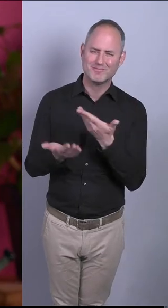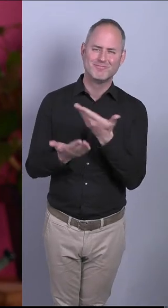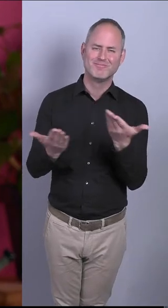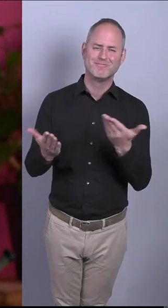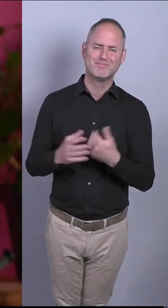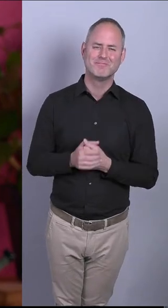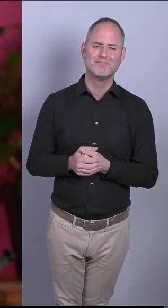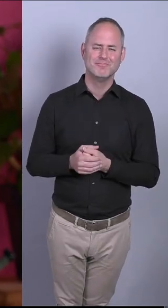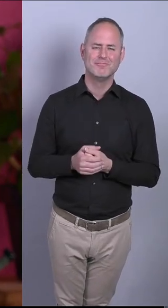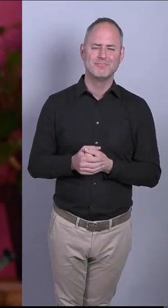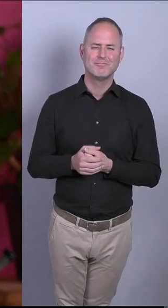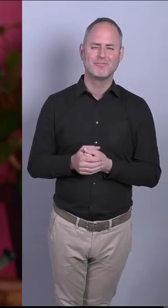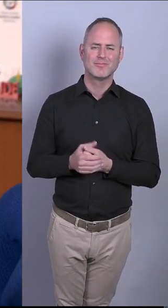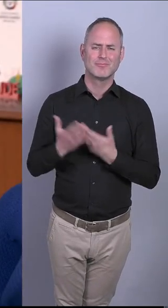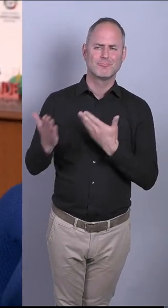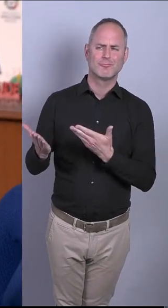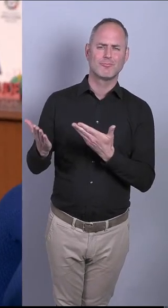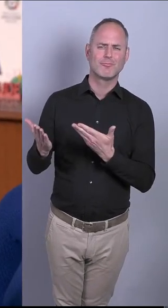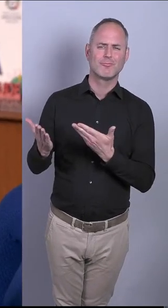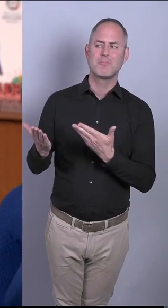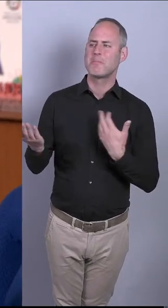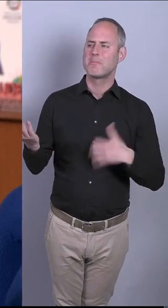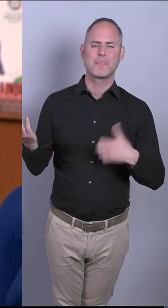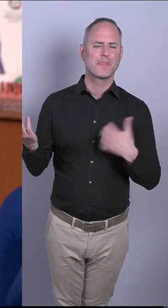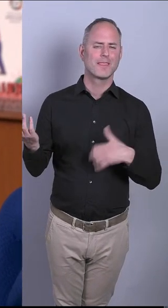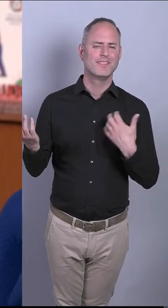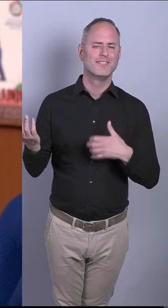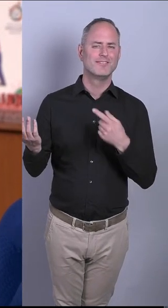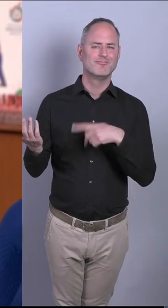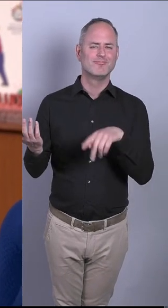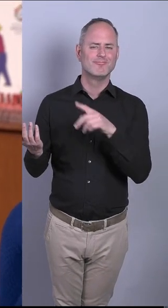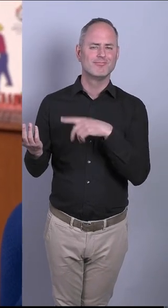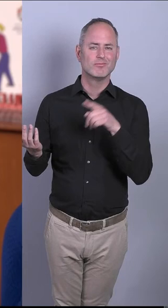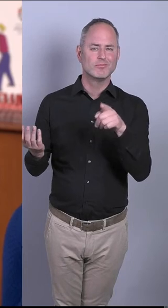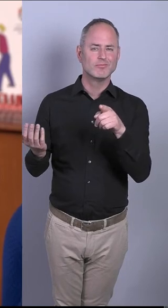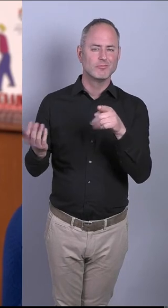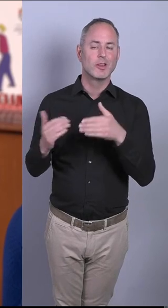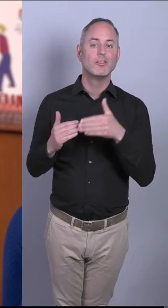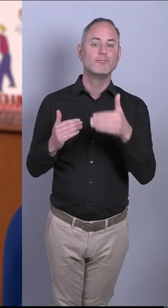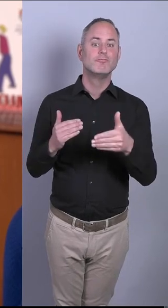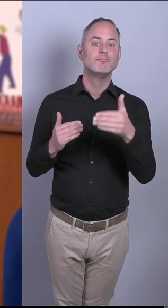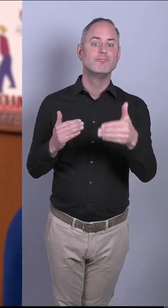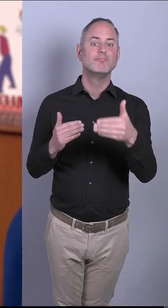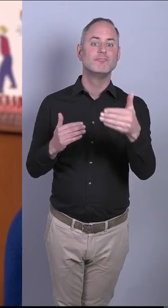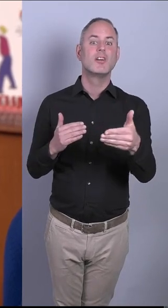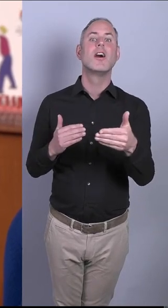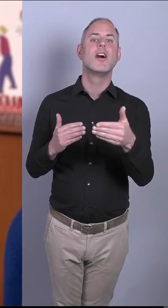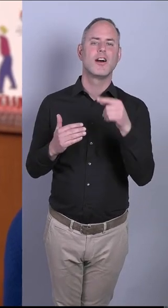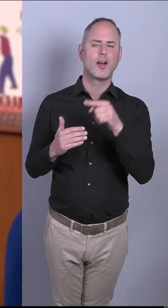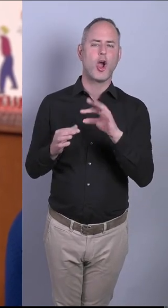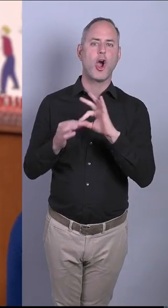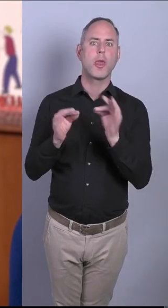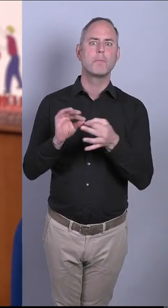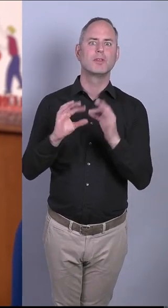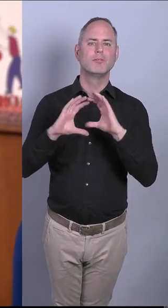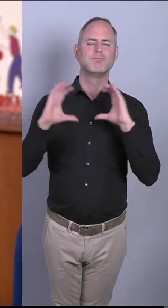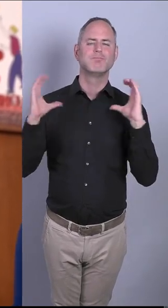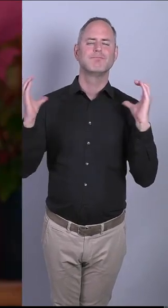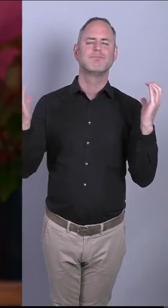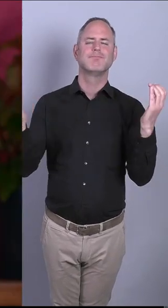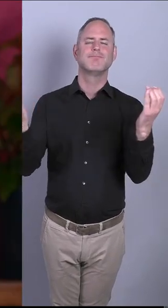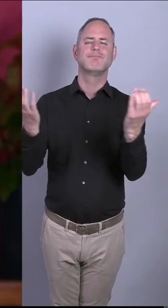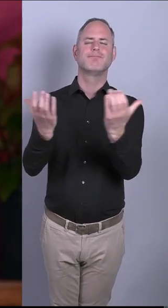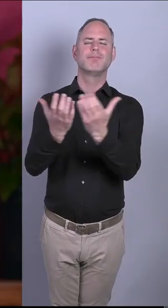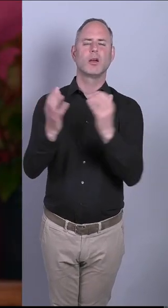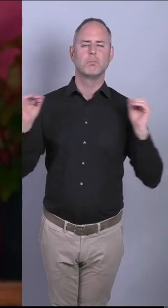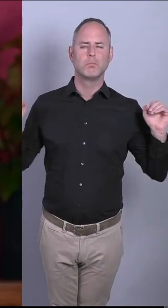Collin and band, thank you so much. And you can hear more from Harry Collin at the Special Olympics Festival at the Neptune Fountain on June